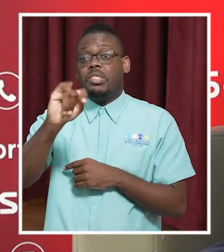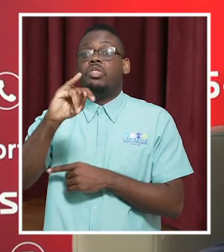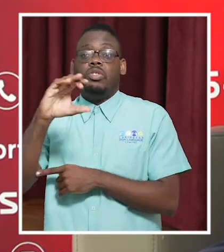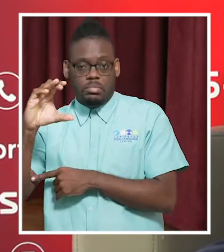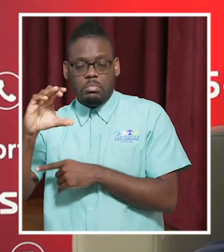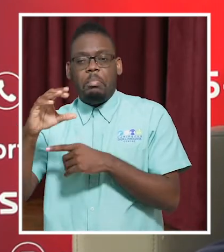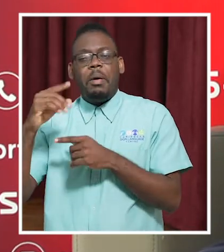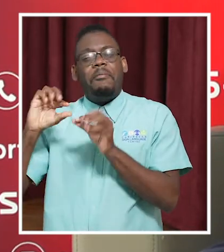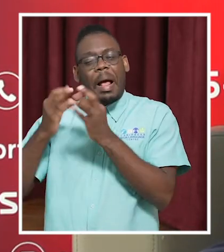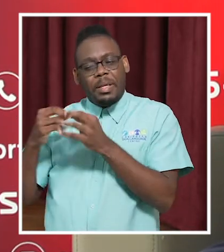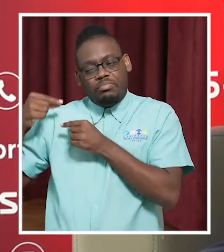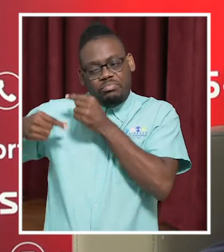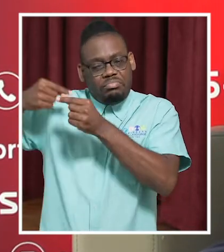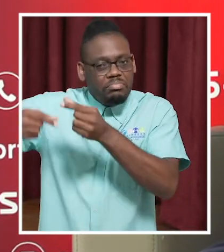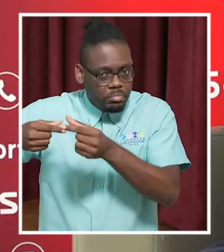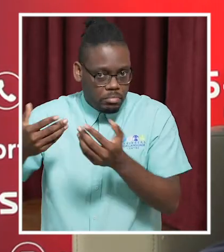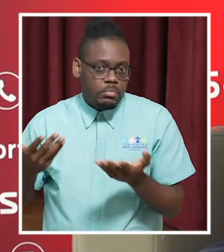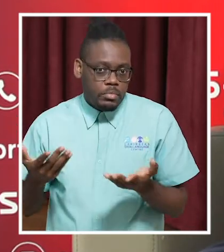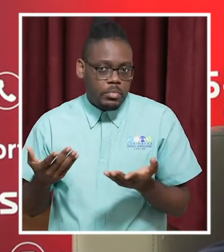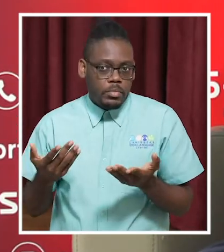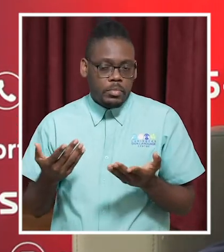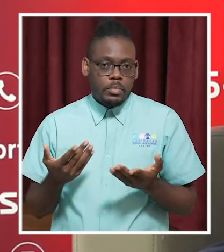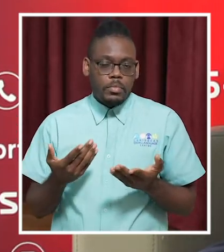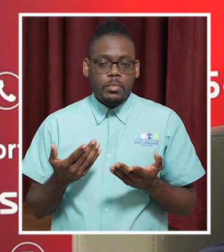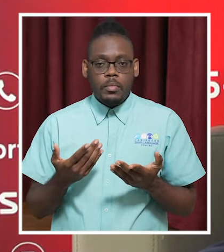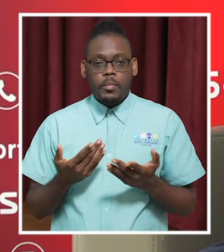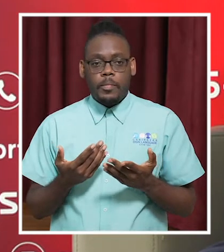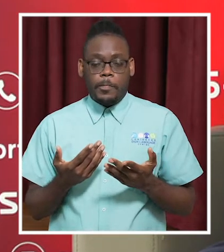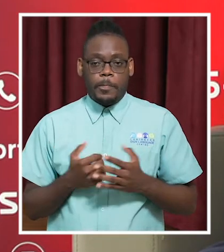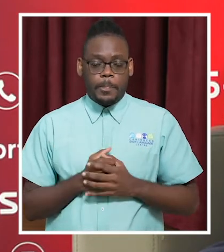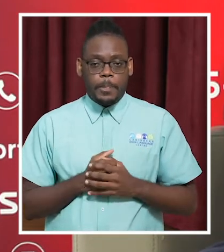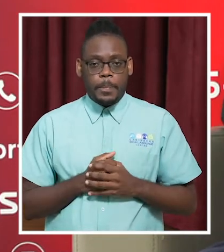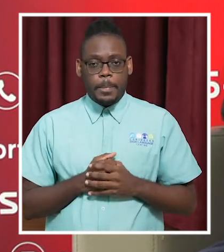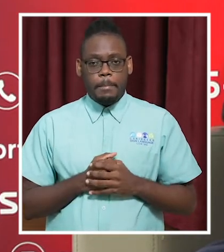or minimal brain damage. And it was thought that children who had difficult